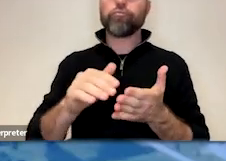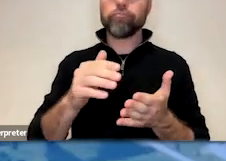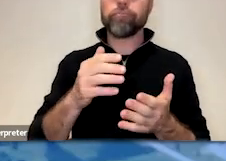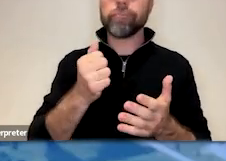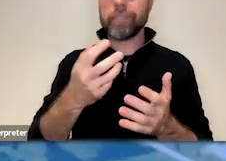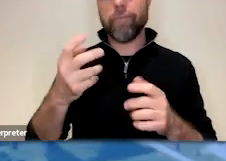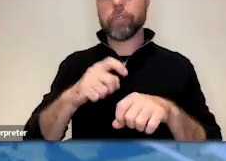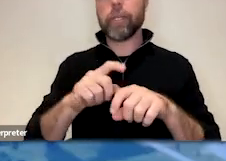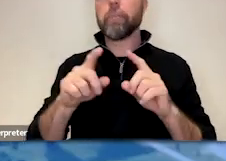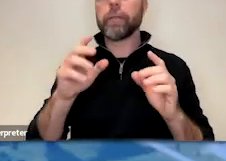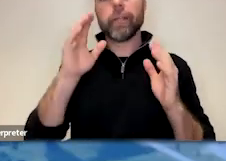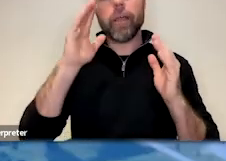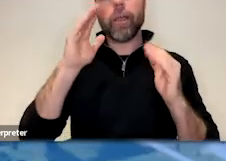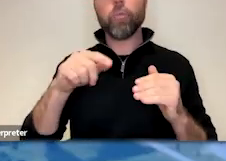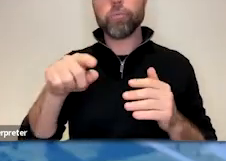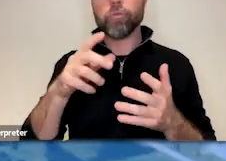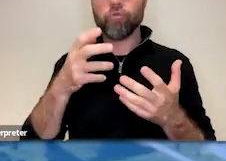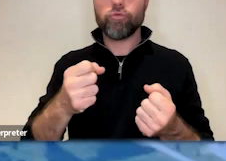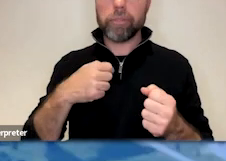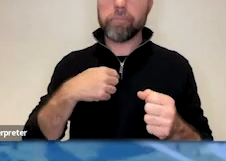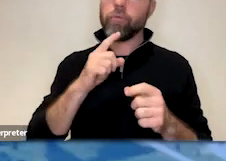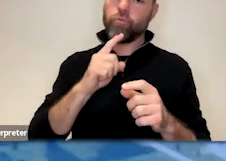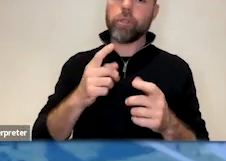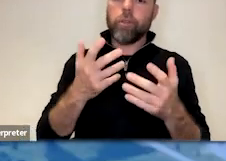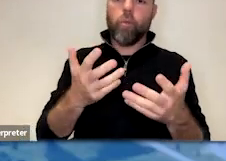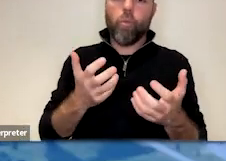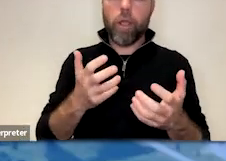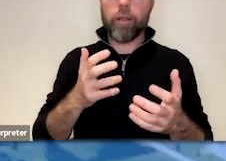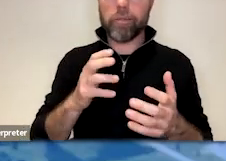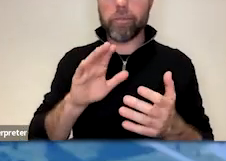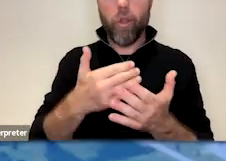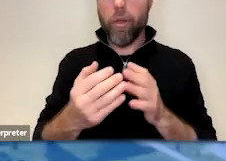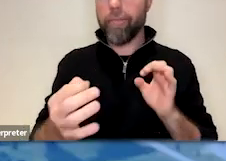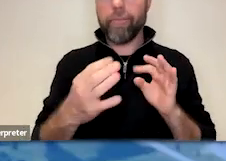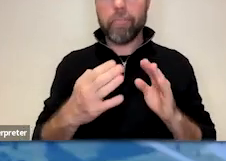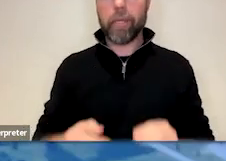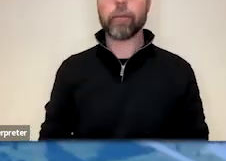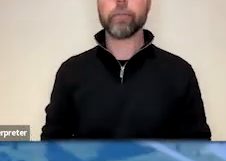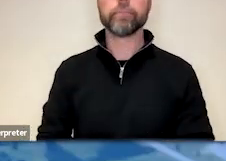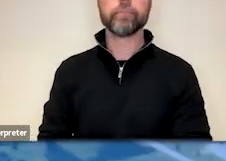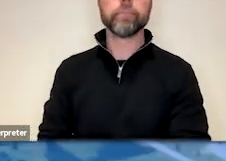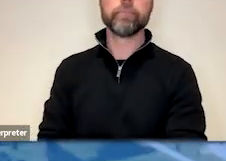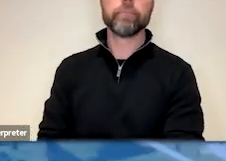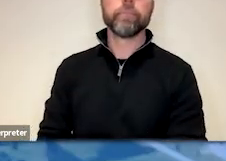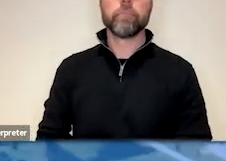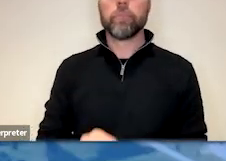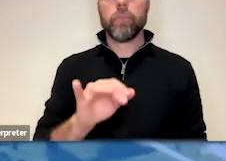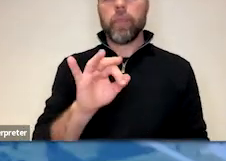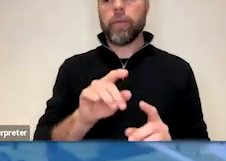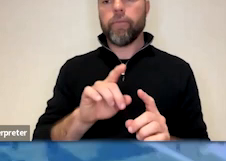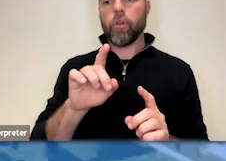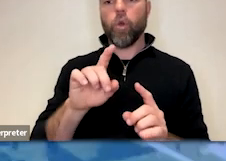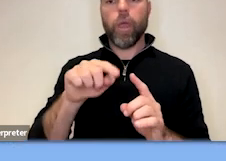today, but I hope you'll trust me when I say we really do want all of that feedback. Now, if I come back up to my About